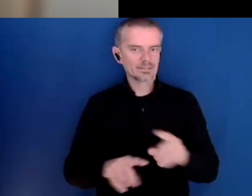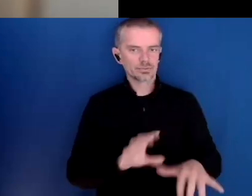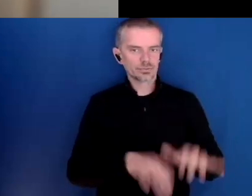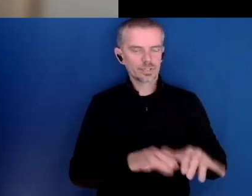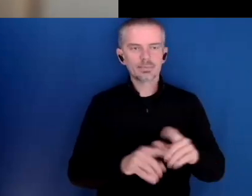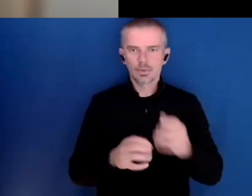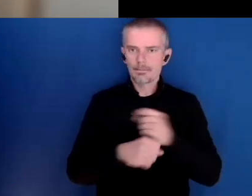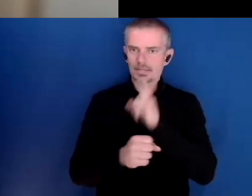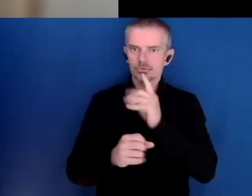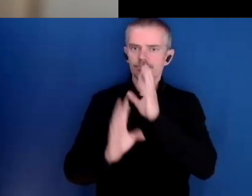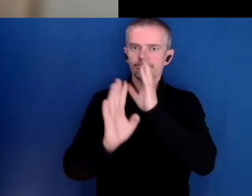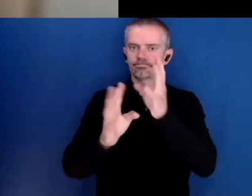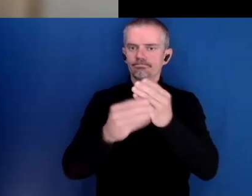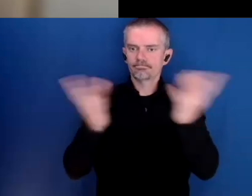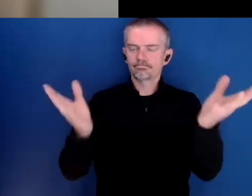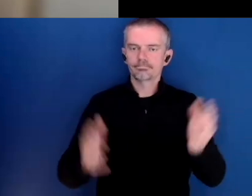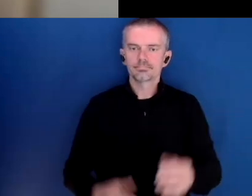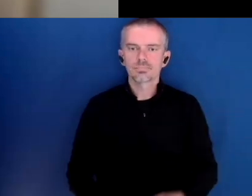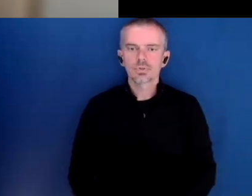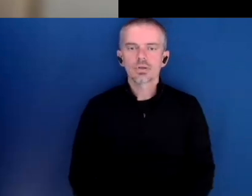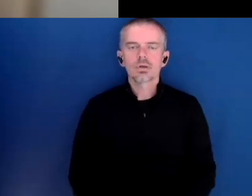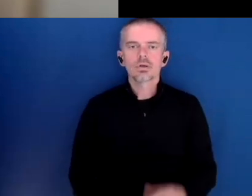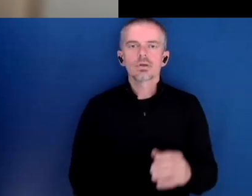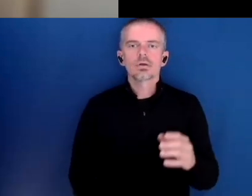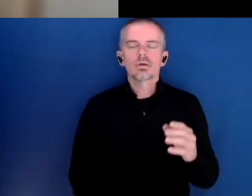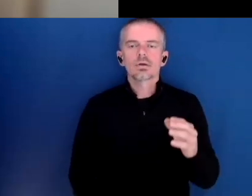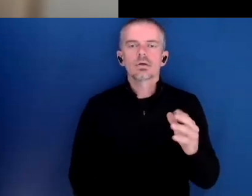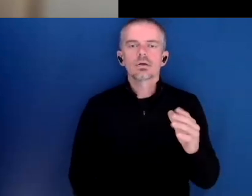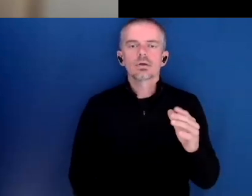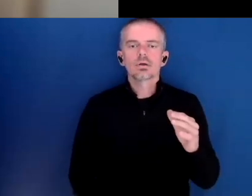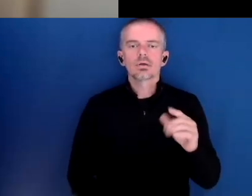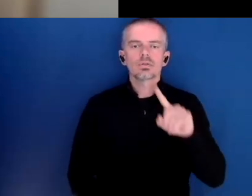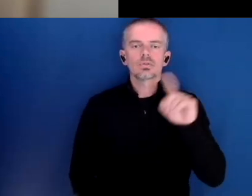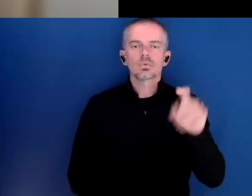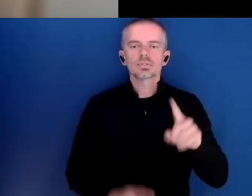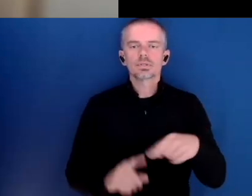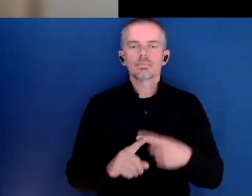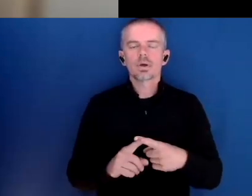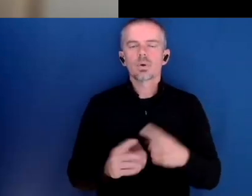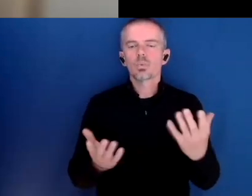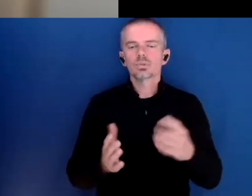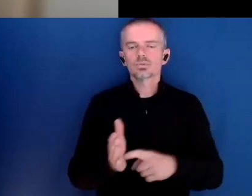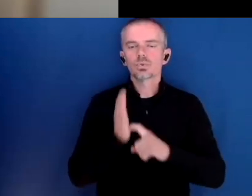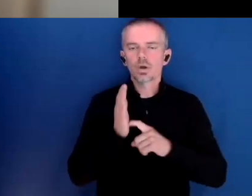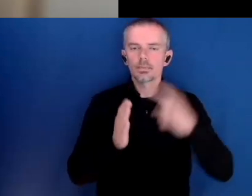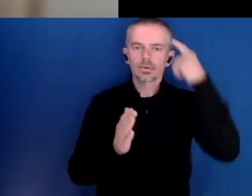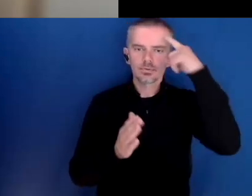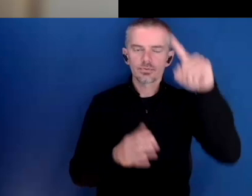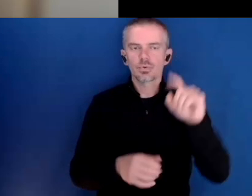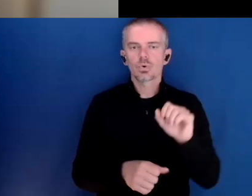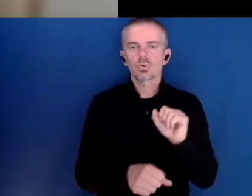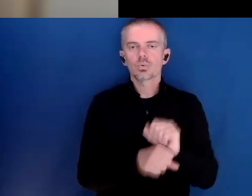gets out into the world as well. The question was, what are the requirements for a